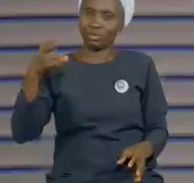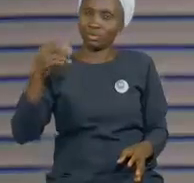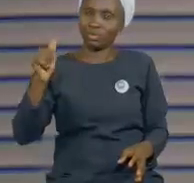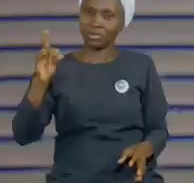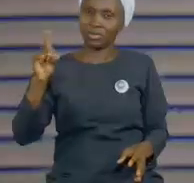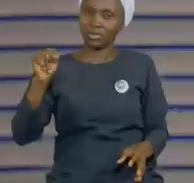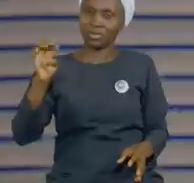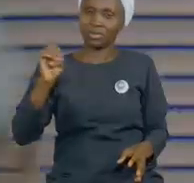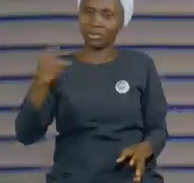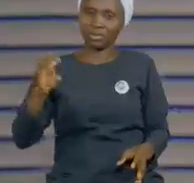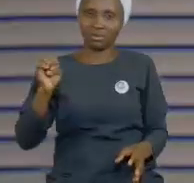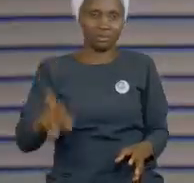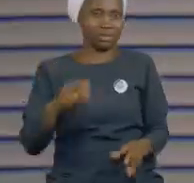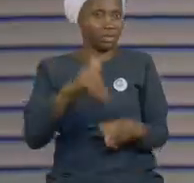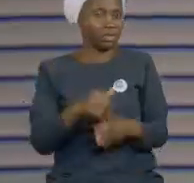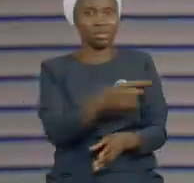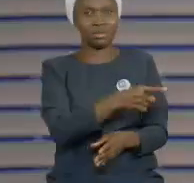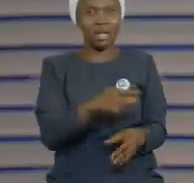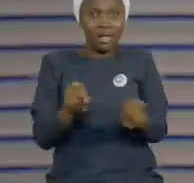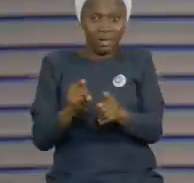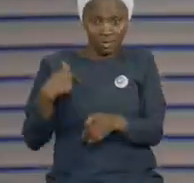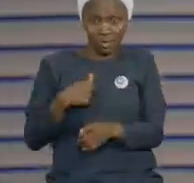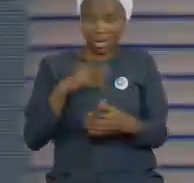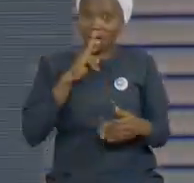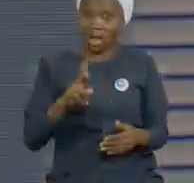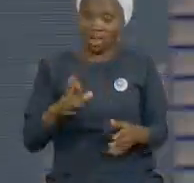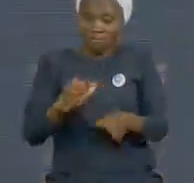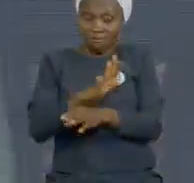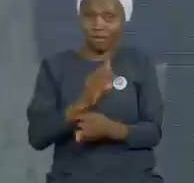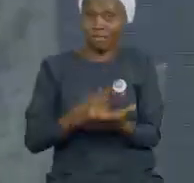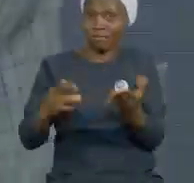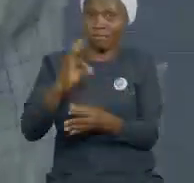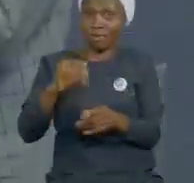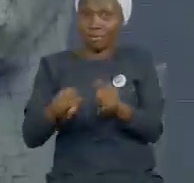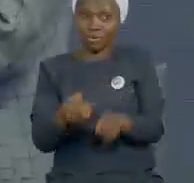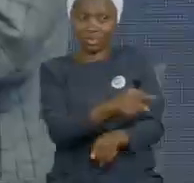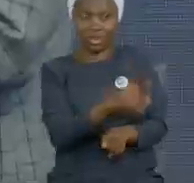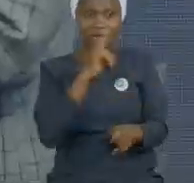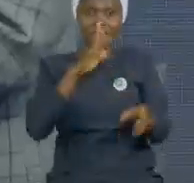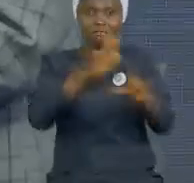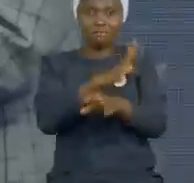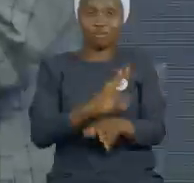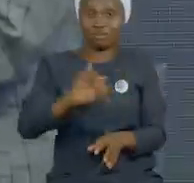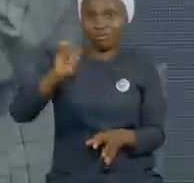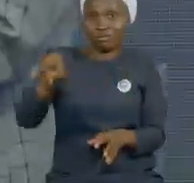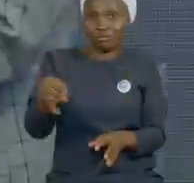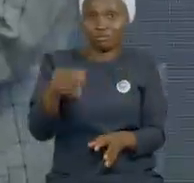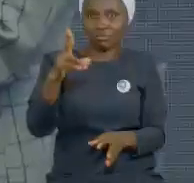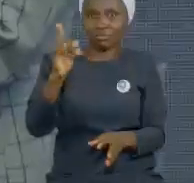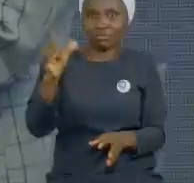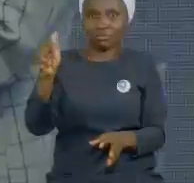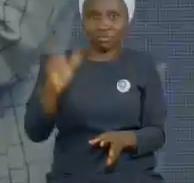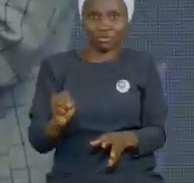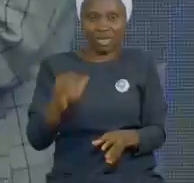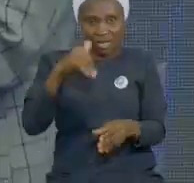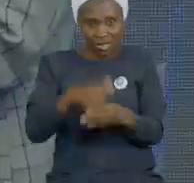Like we are full of the Holy Ghost, they are full of Judas Iscariot inside